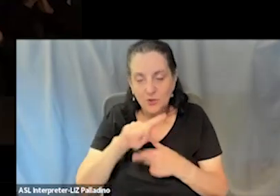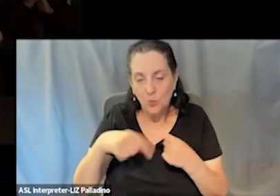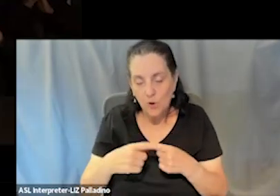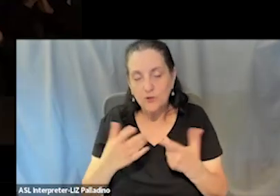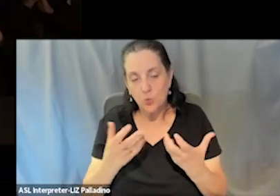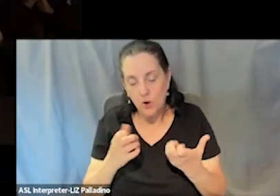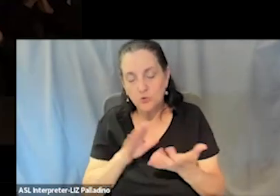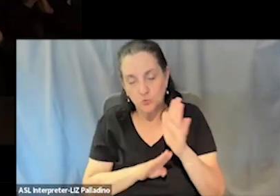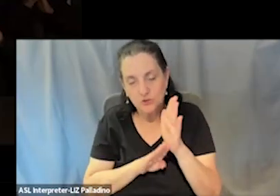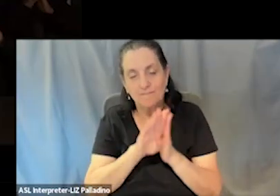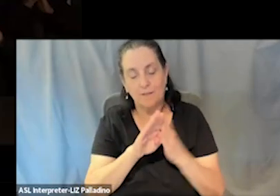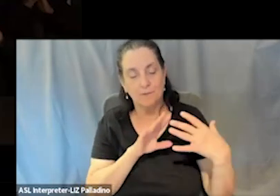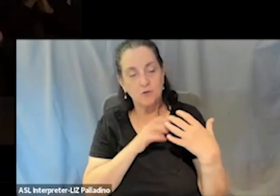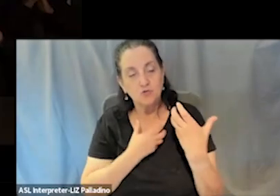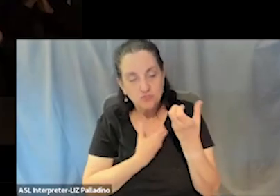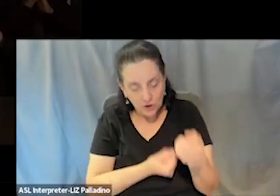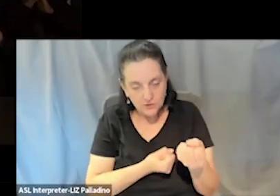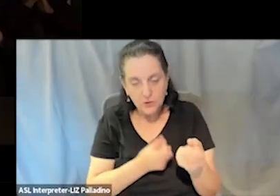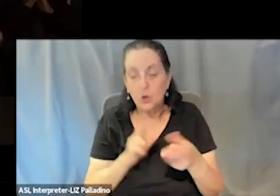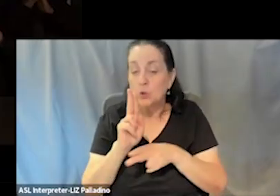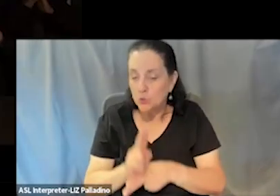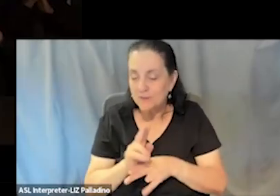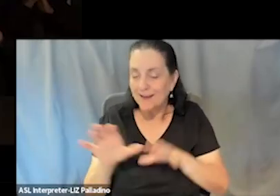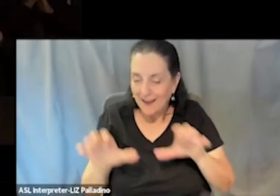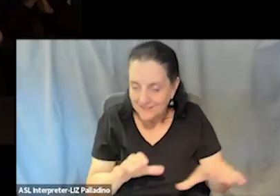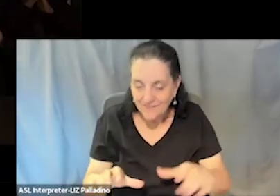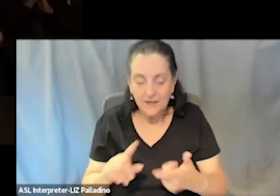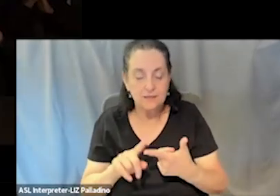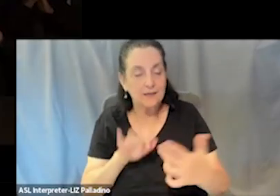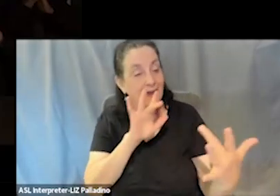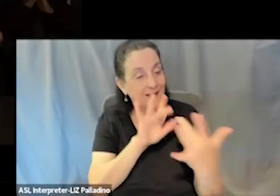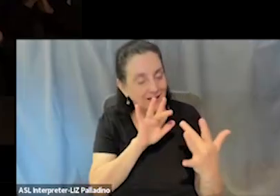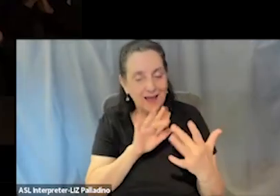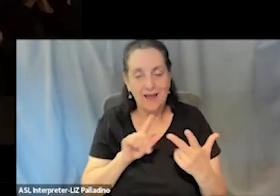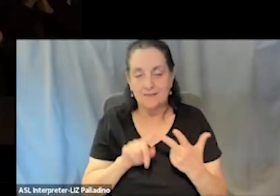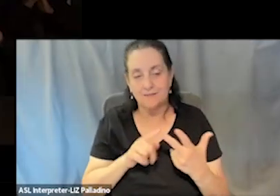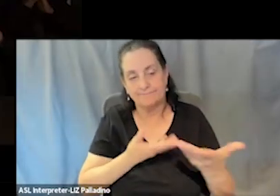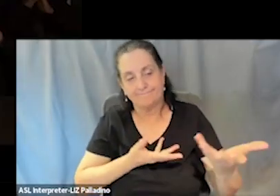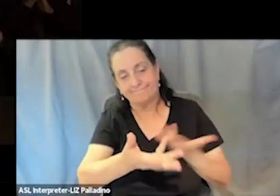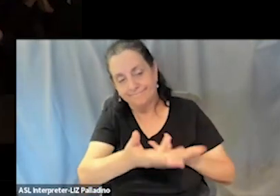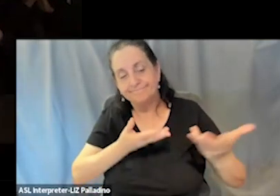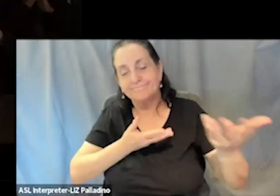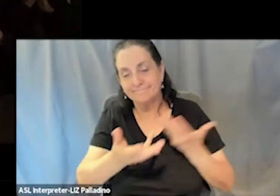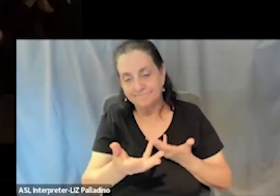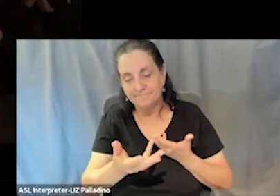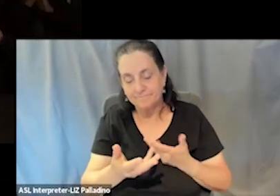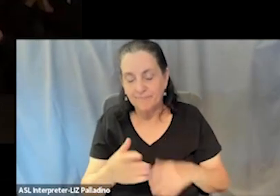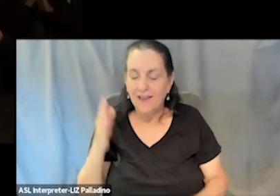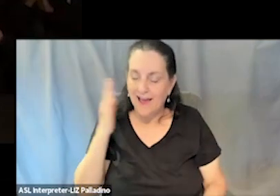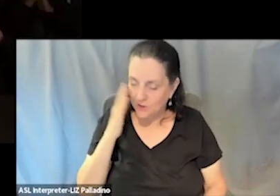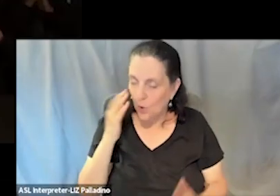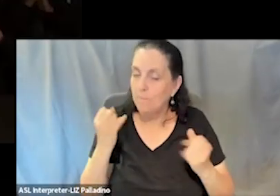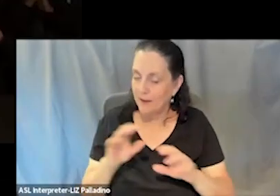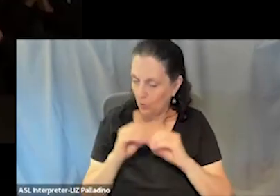and trust through relevant activities, contacts, and engagement. I just want to emphasize, I feel a